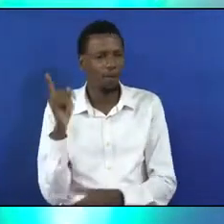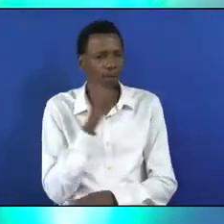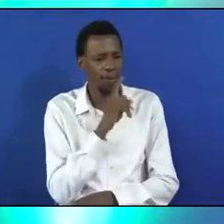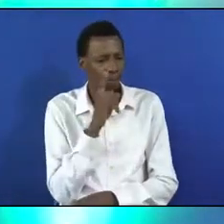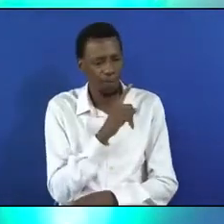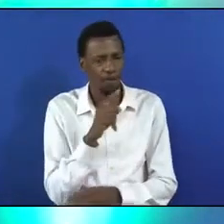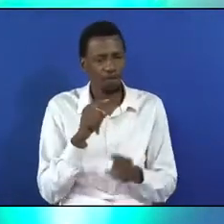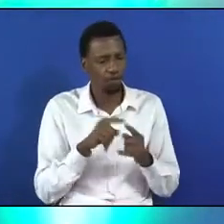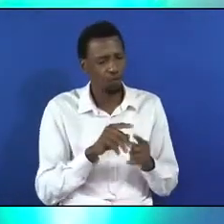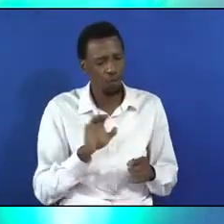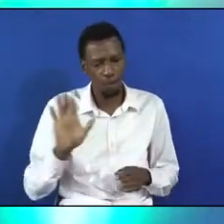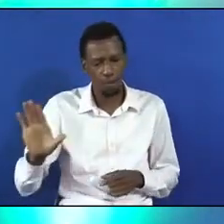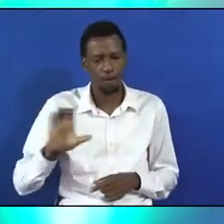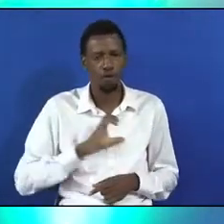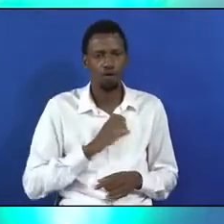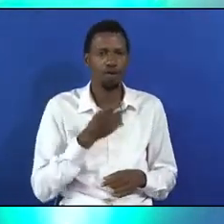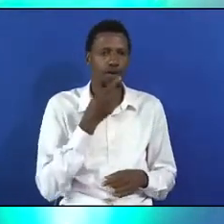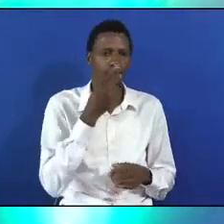own parents.